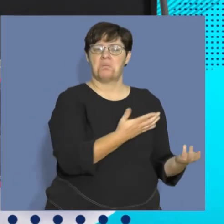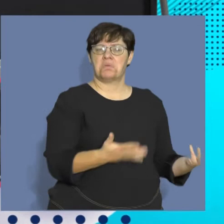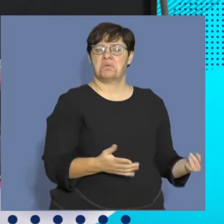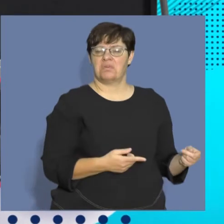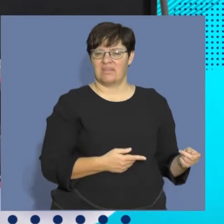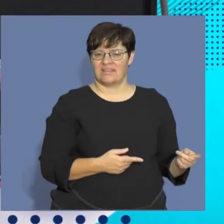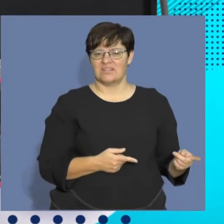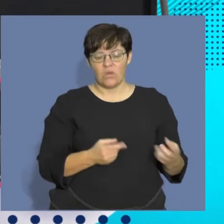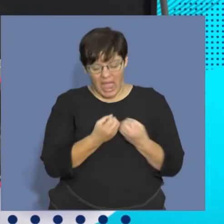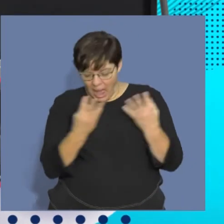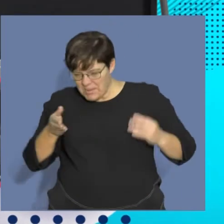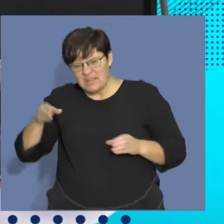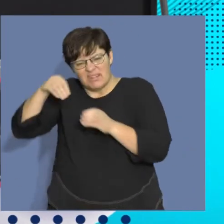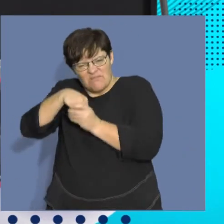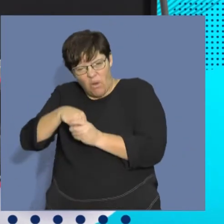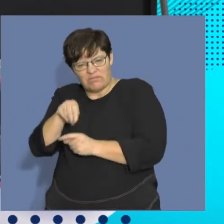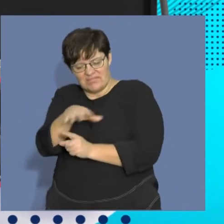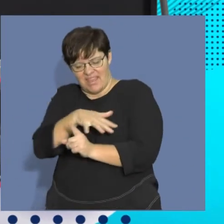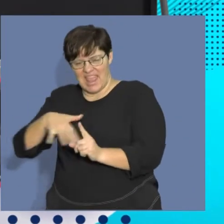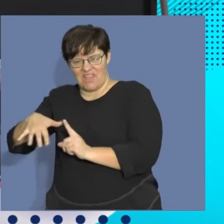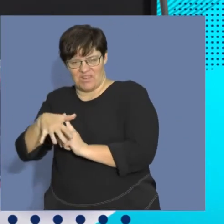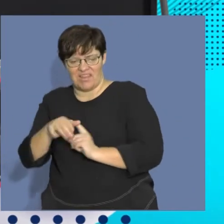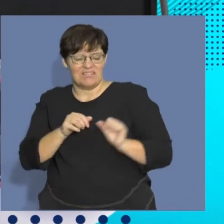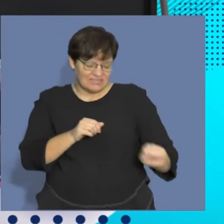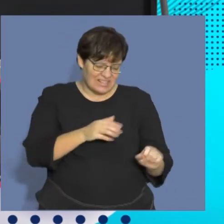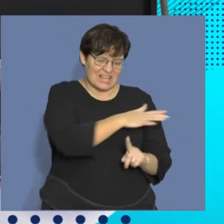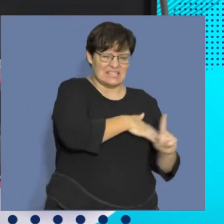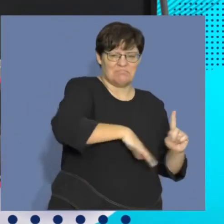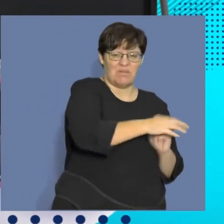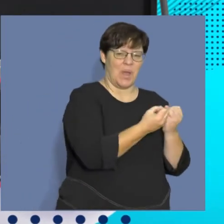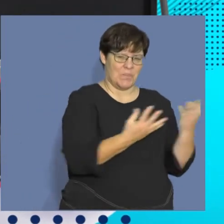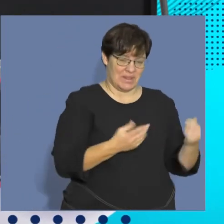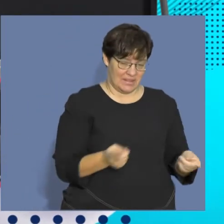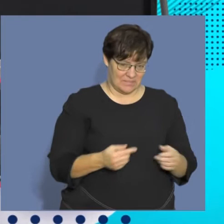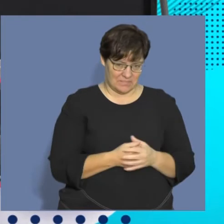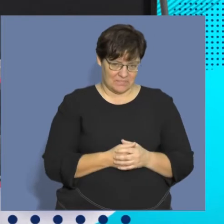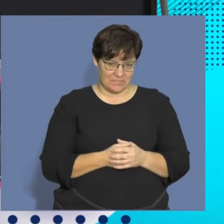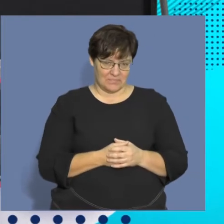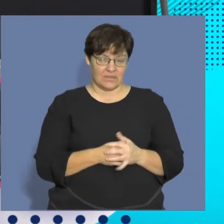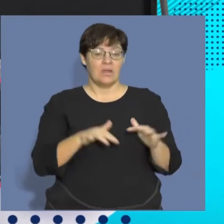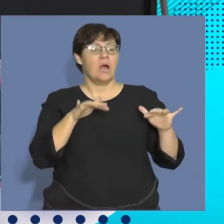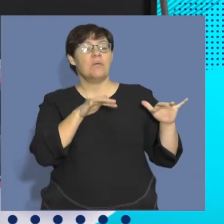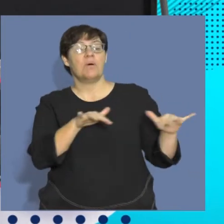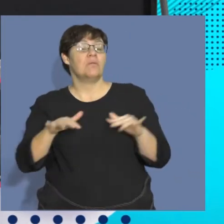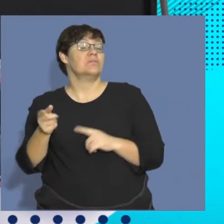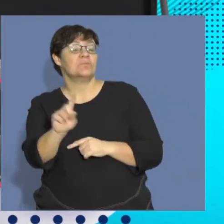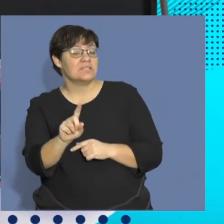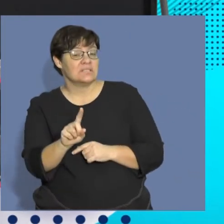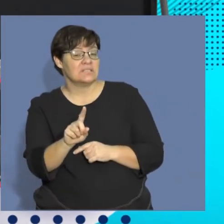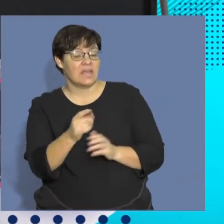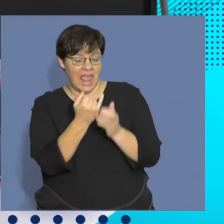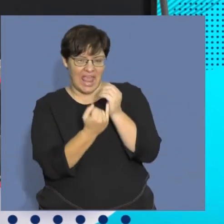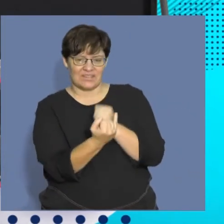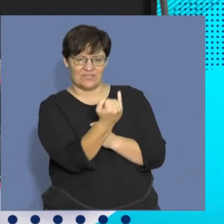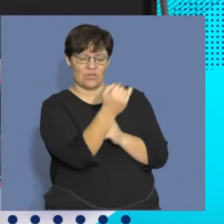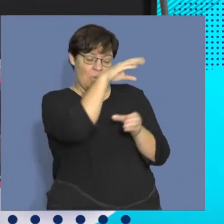many individuals are we fitting into that particular given space. Because remember, populations are all